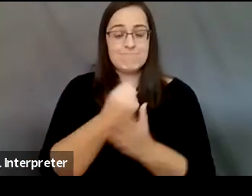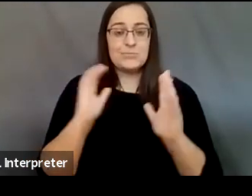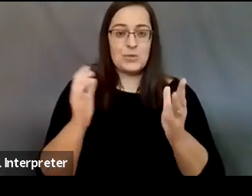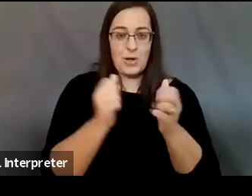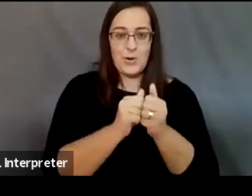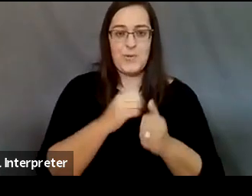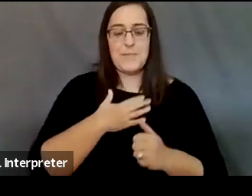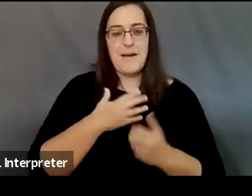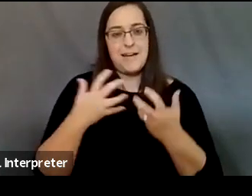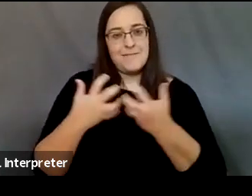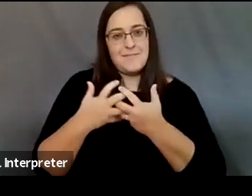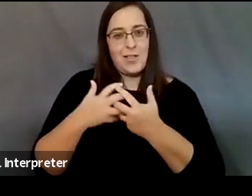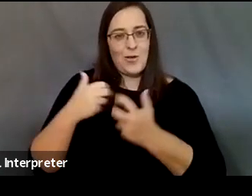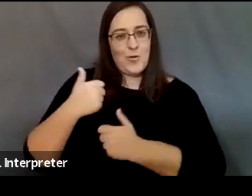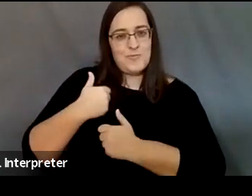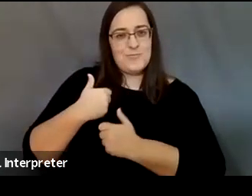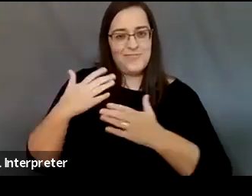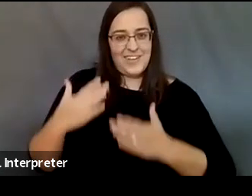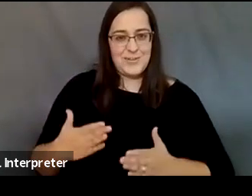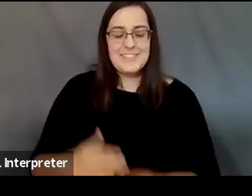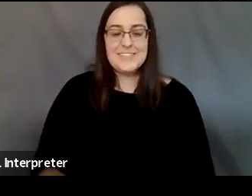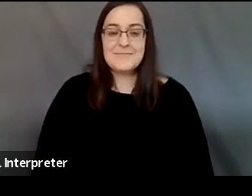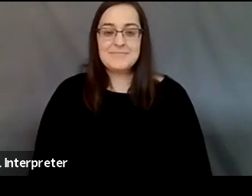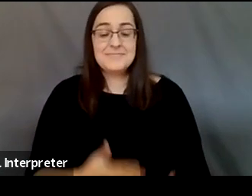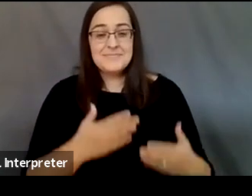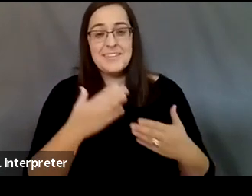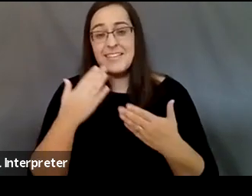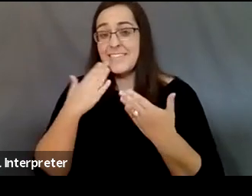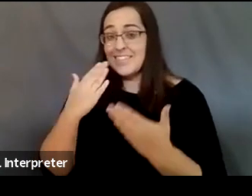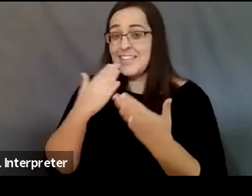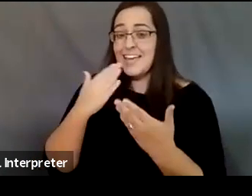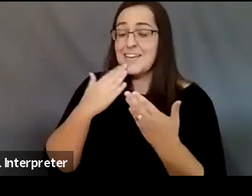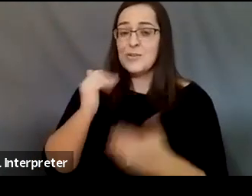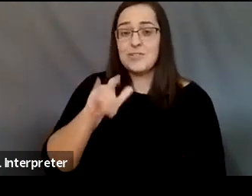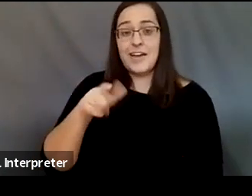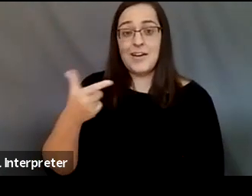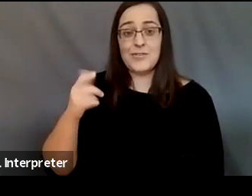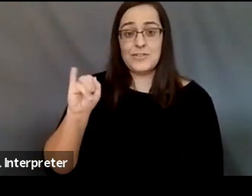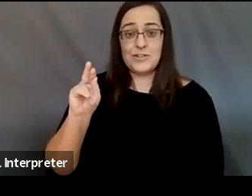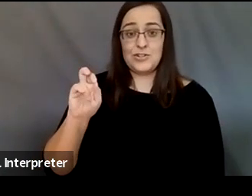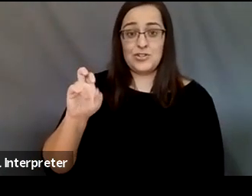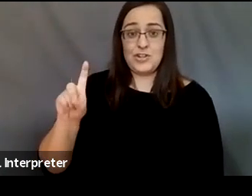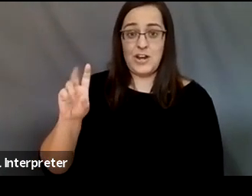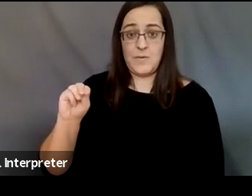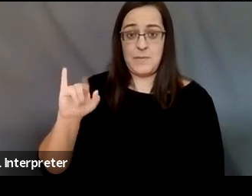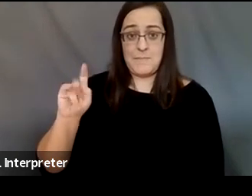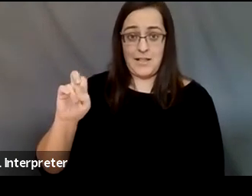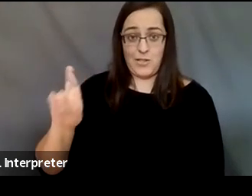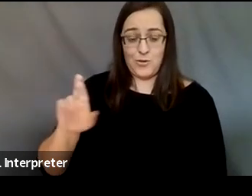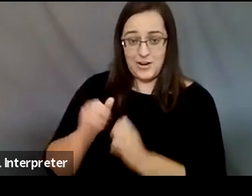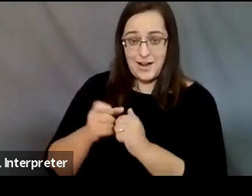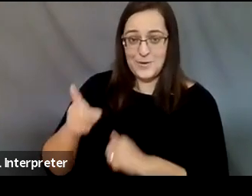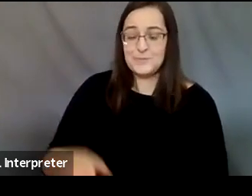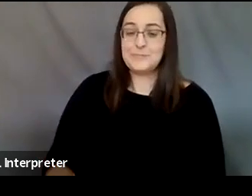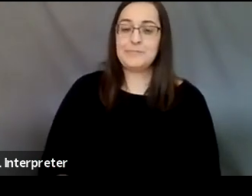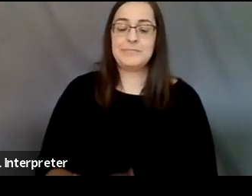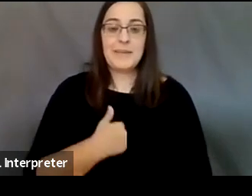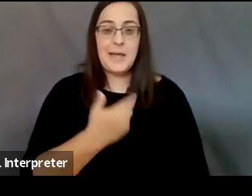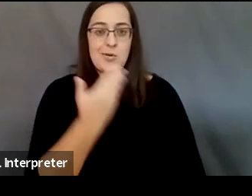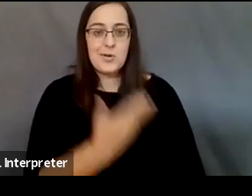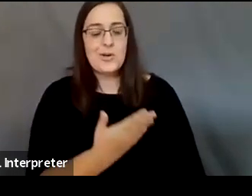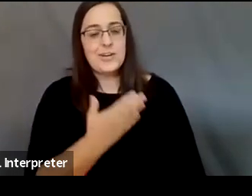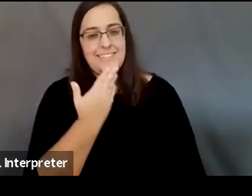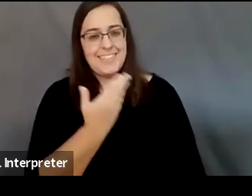fellow veterans. Thank you, Dr. Gonzalez. We'll now go to City Manager Jared Miller. Mr. Miller, how are you today? Doing good. Thanks,